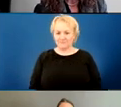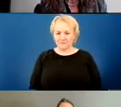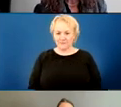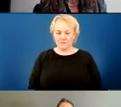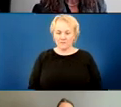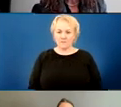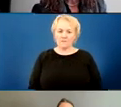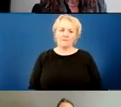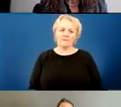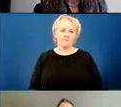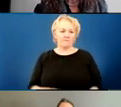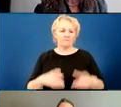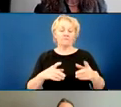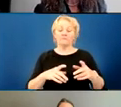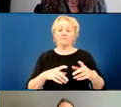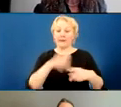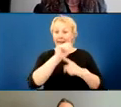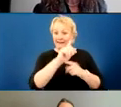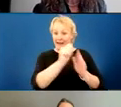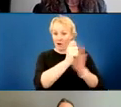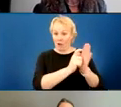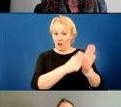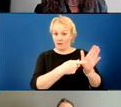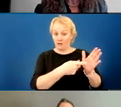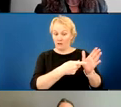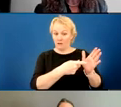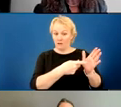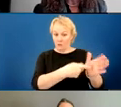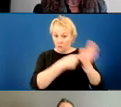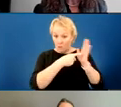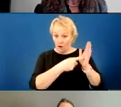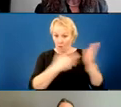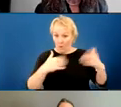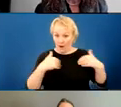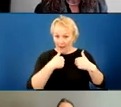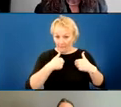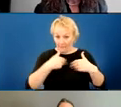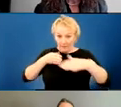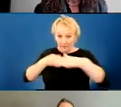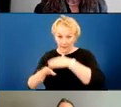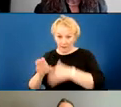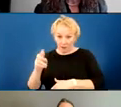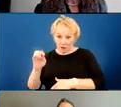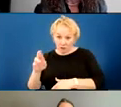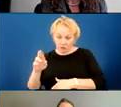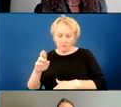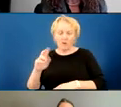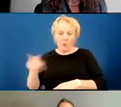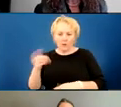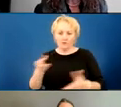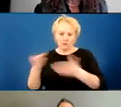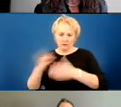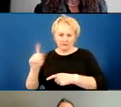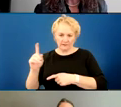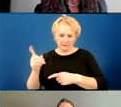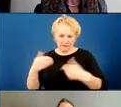So under the ADA, only service animals must be allowed into public shelters. And so, you know,